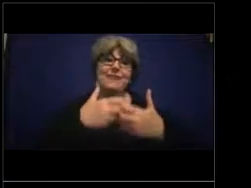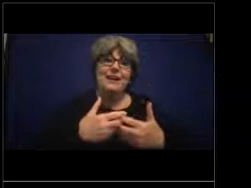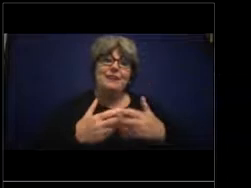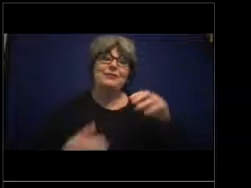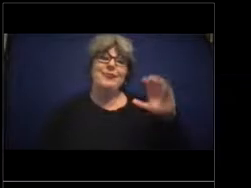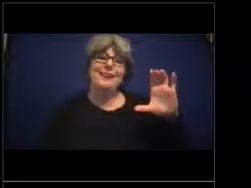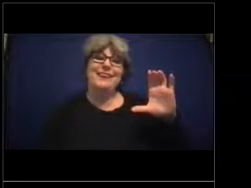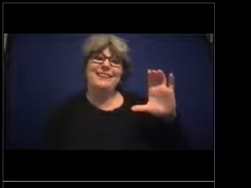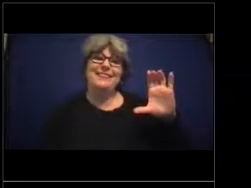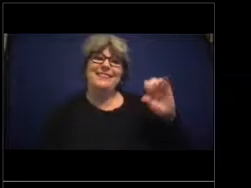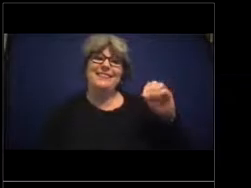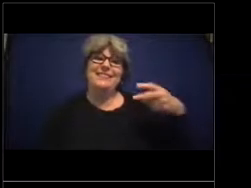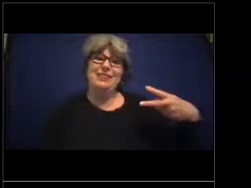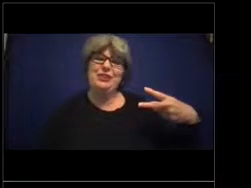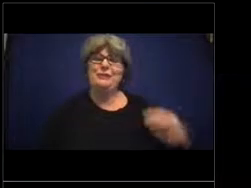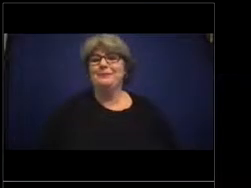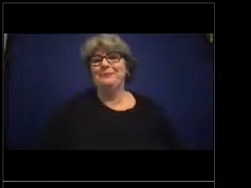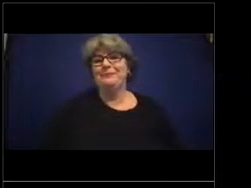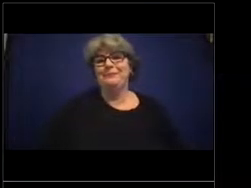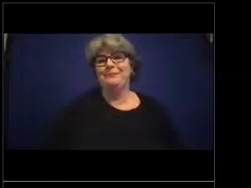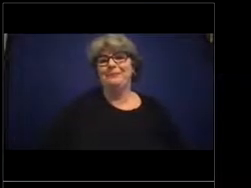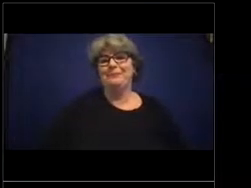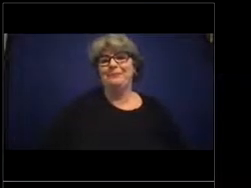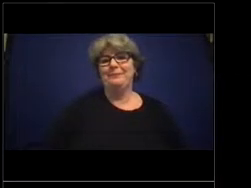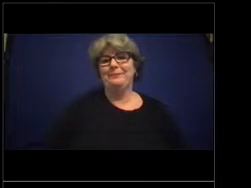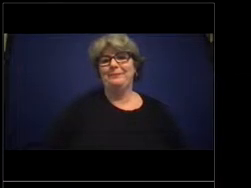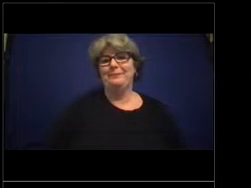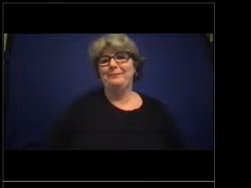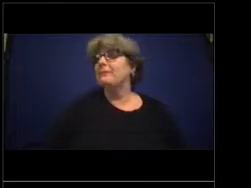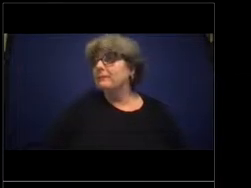dioxide. And finally,